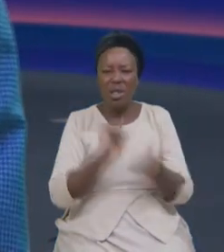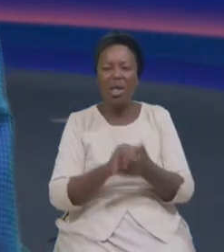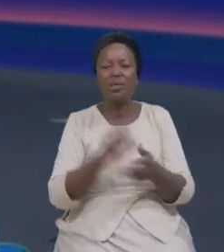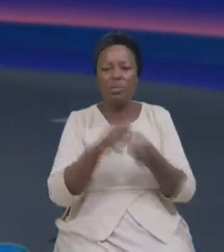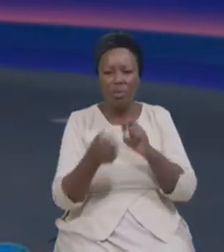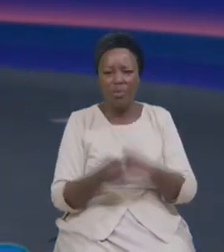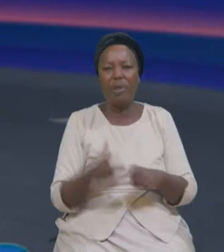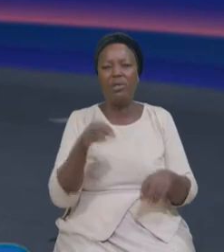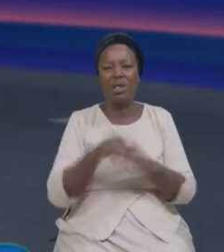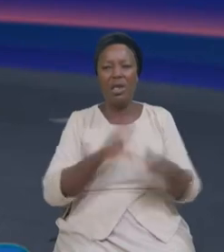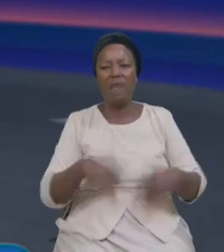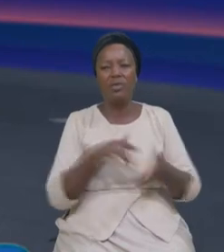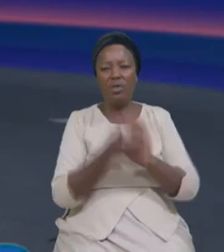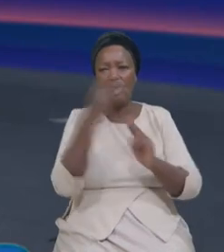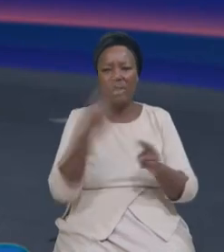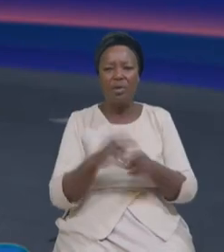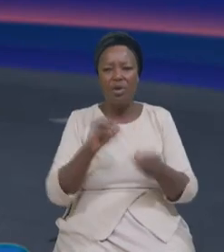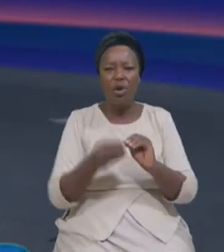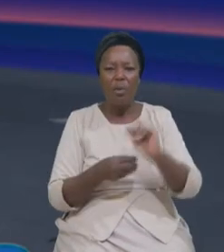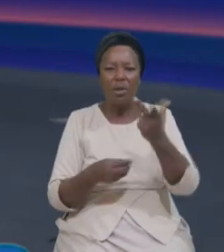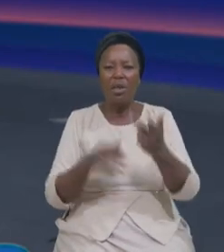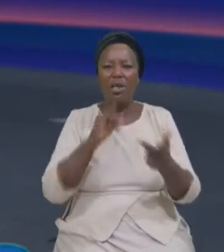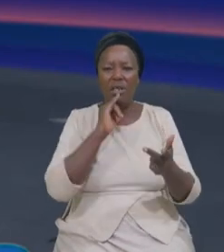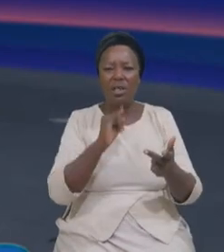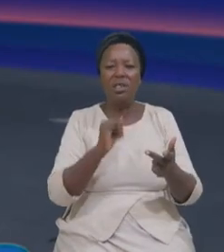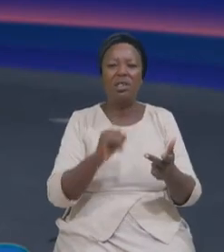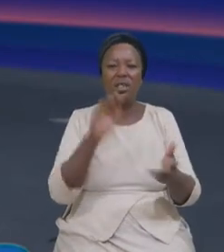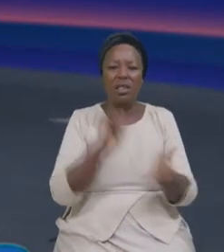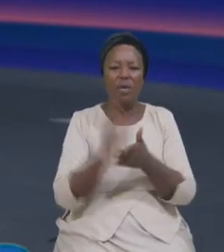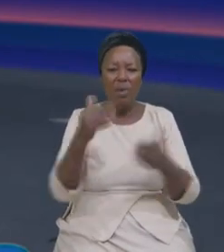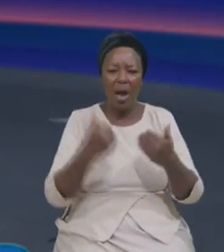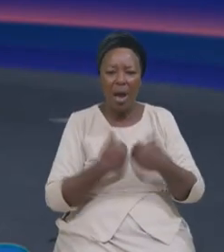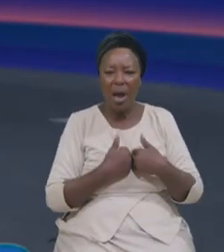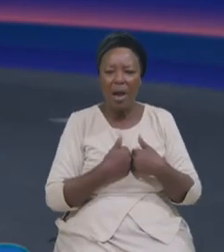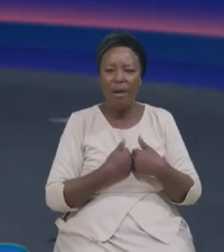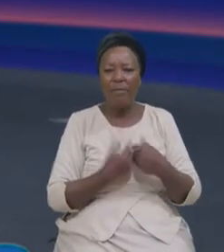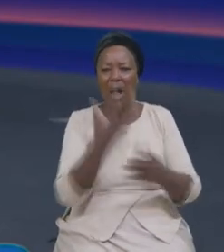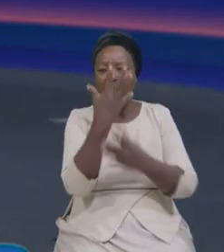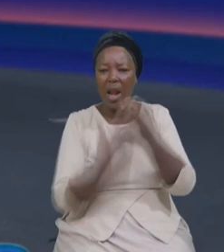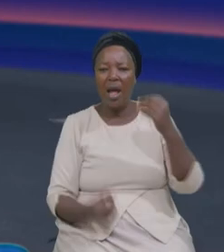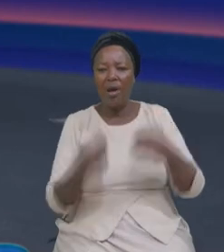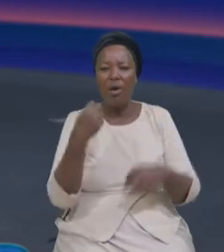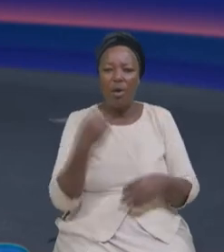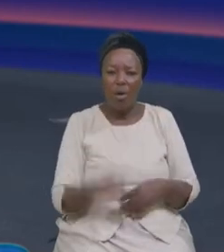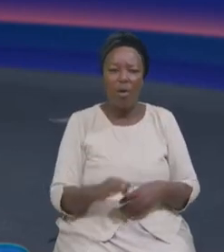three, we have bankruptcy and limitations with